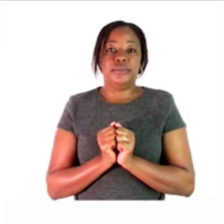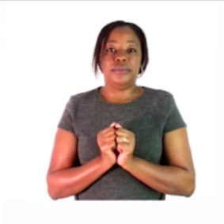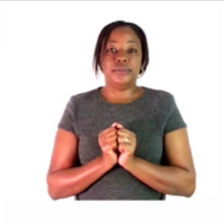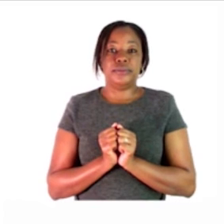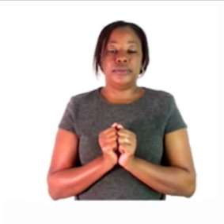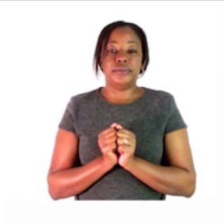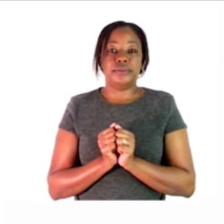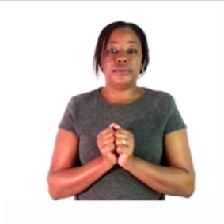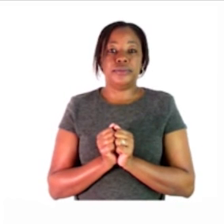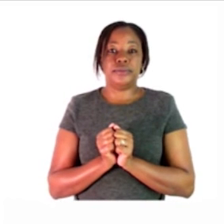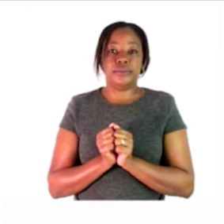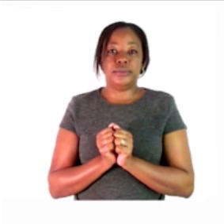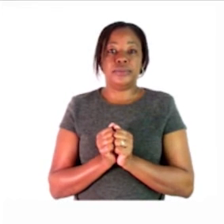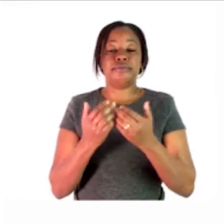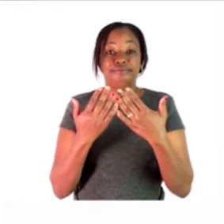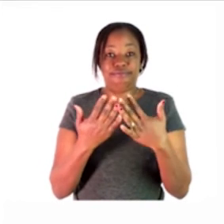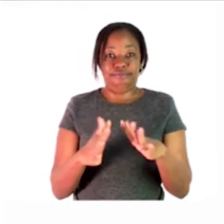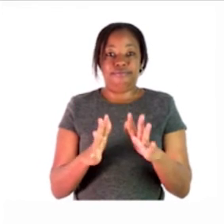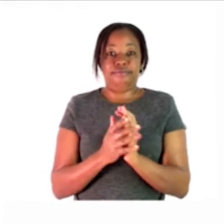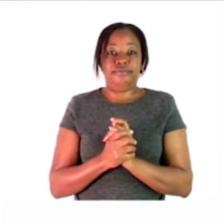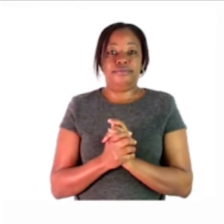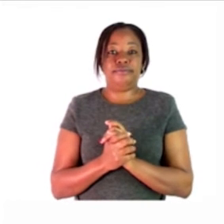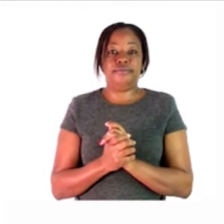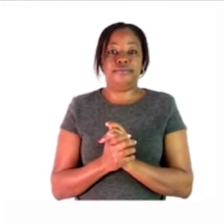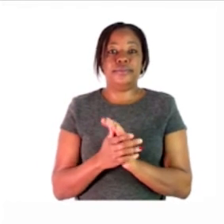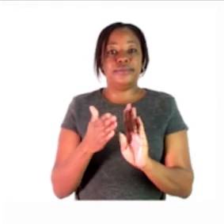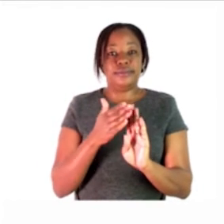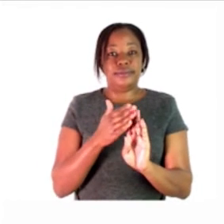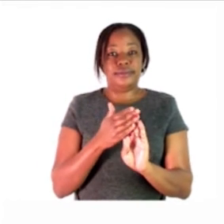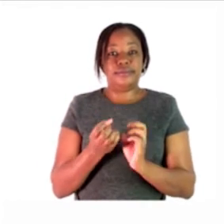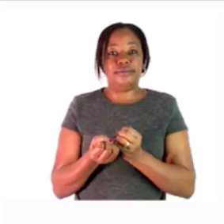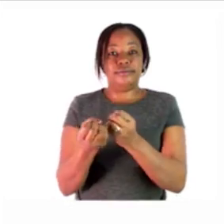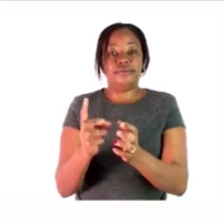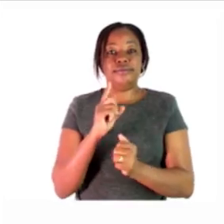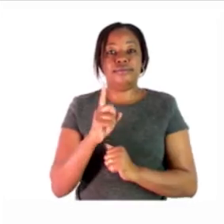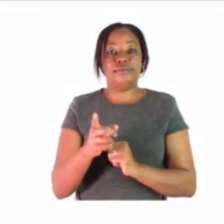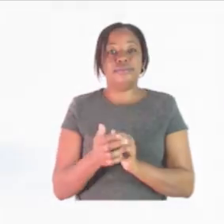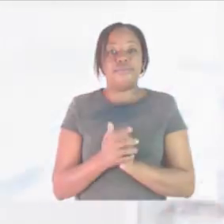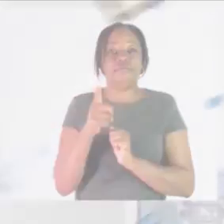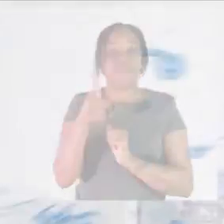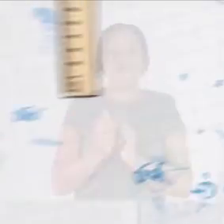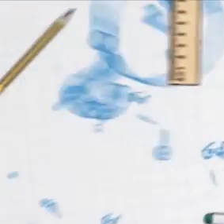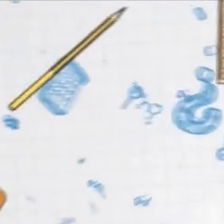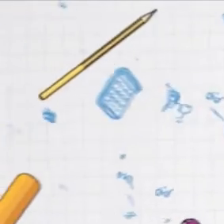and finish it up. I'll check with you when we come back. Thank you.